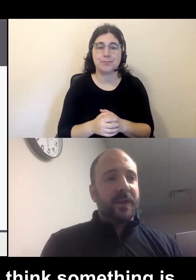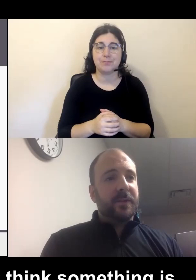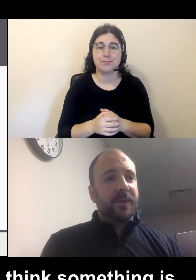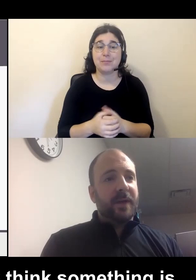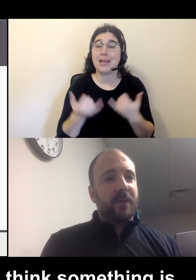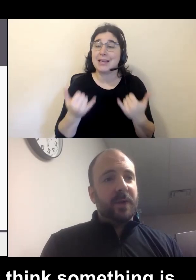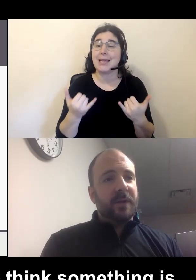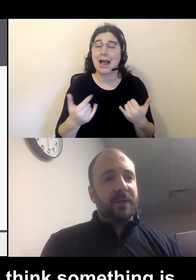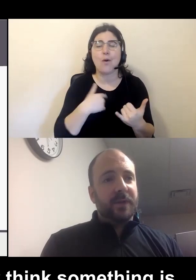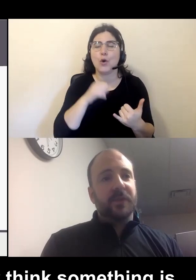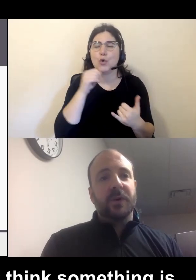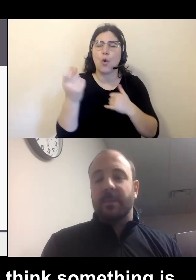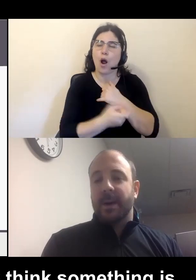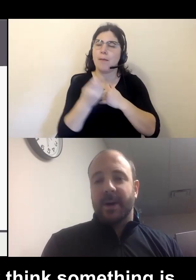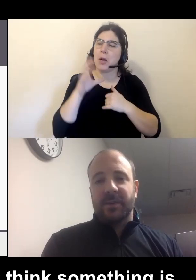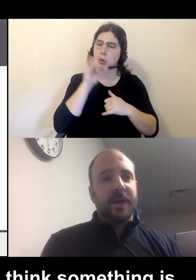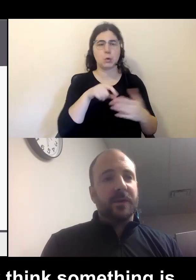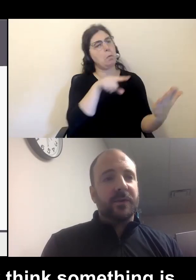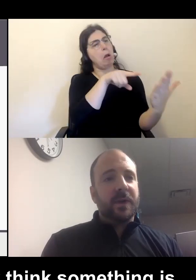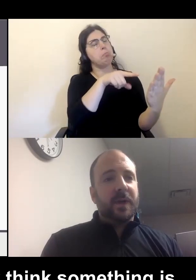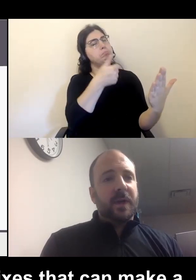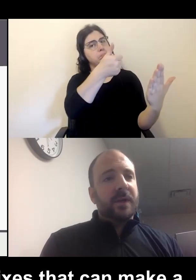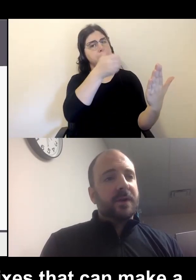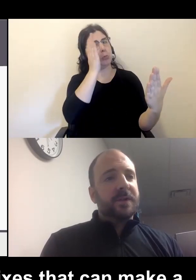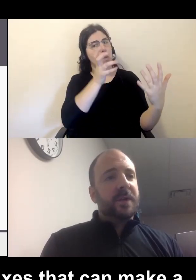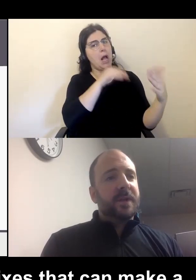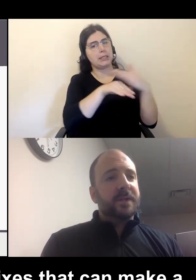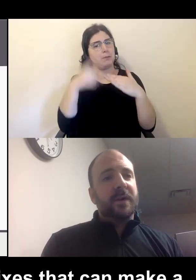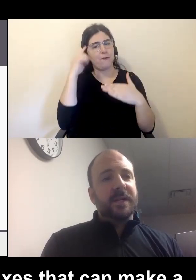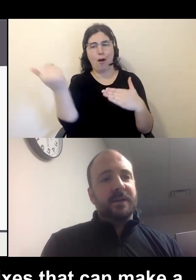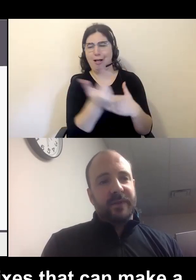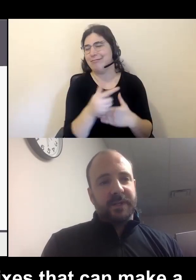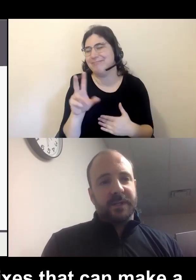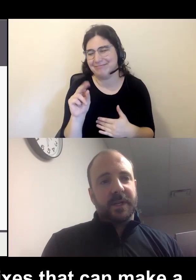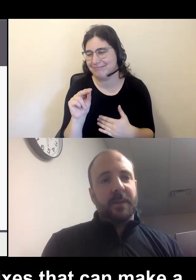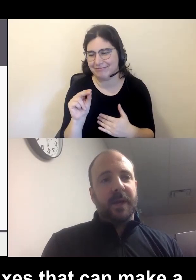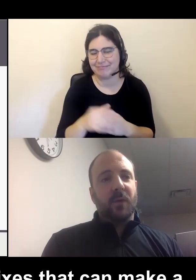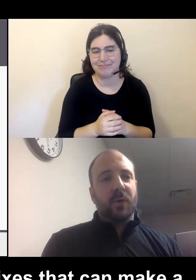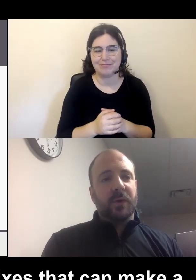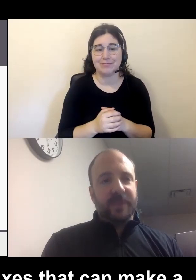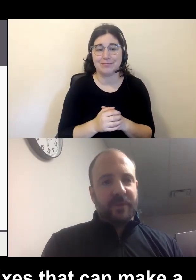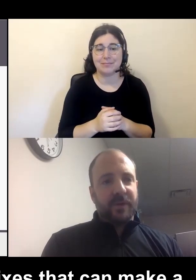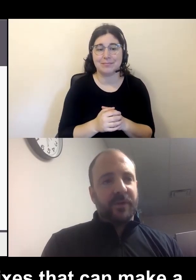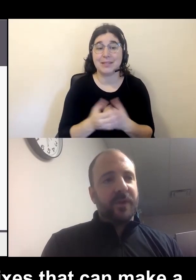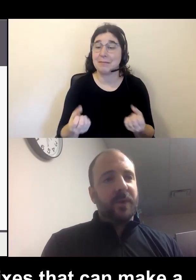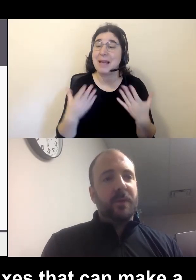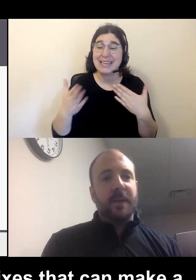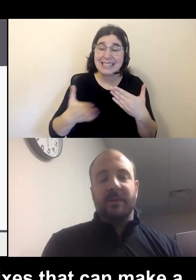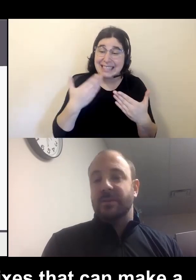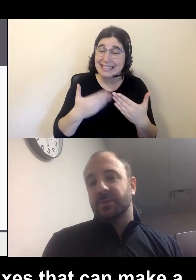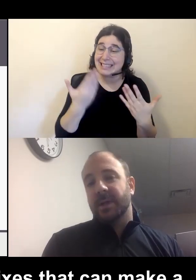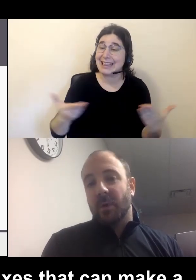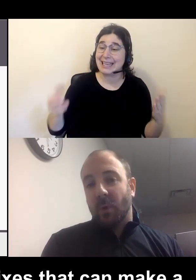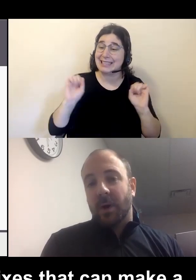is accessible to everyone if it looks good by my standards. There are so many things that are easy fixes that can make a world of difference to someone who